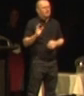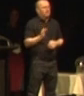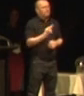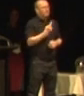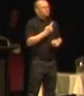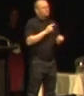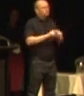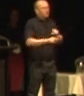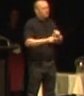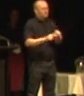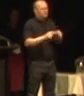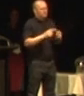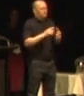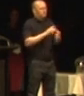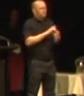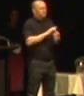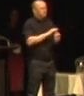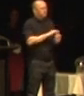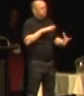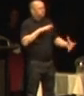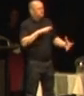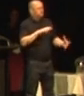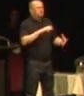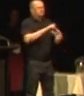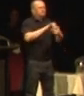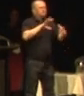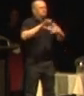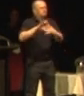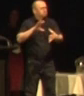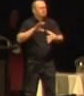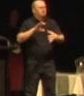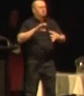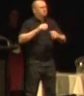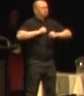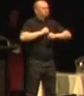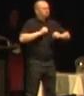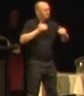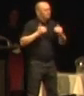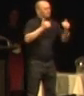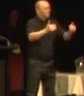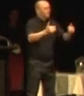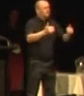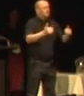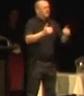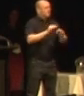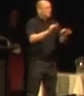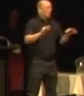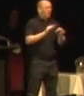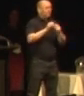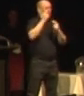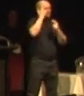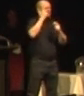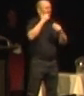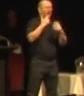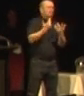world. And I don't think anyone's cracked the code yet. But Michael Moeller, one of the UN